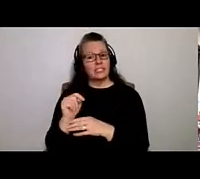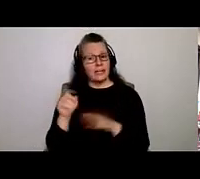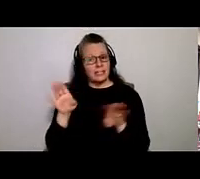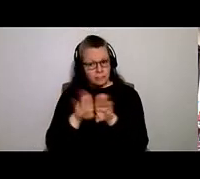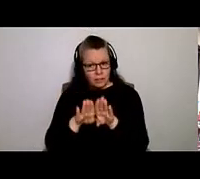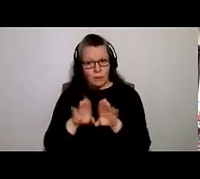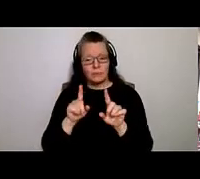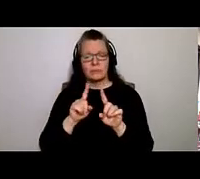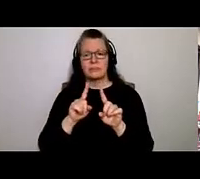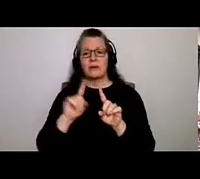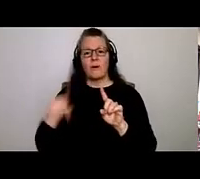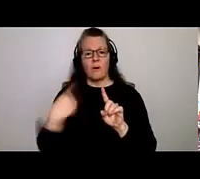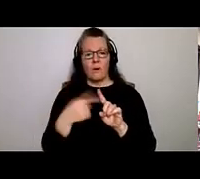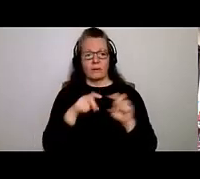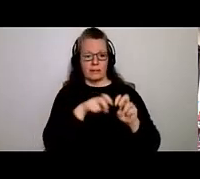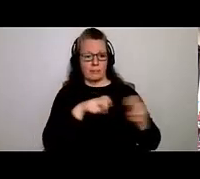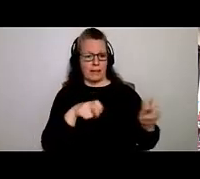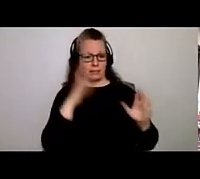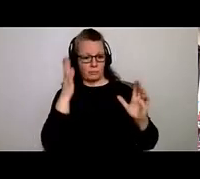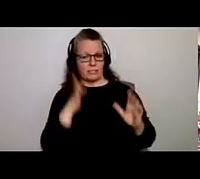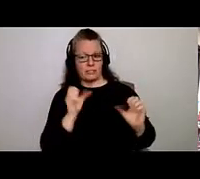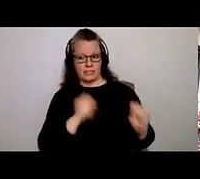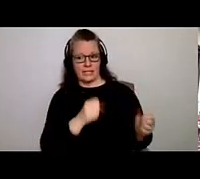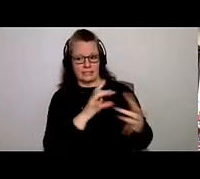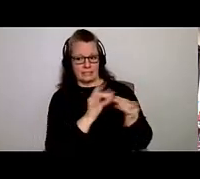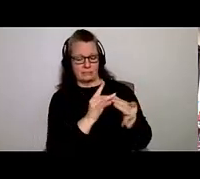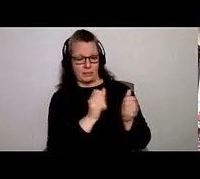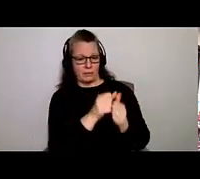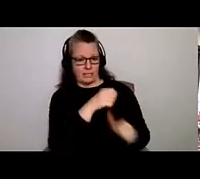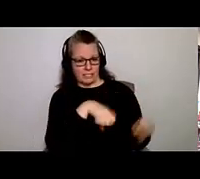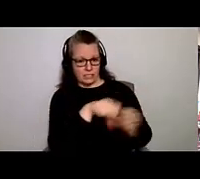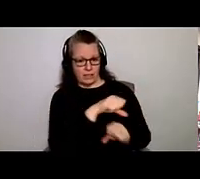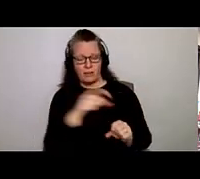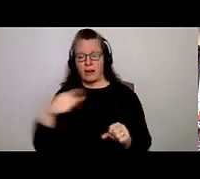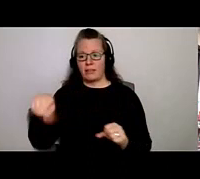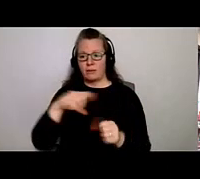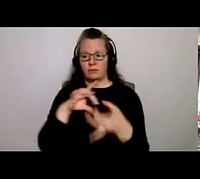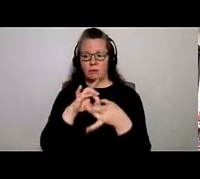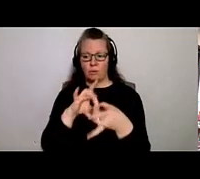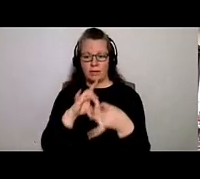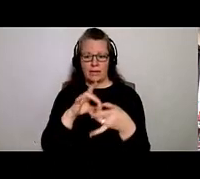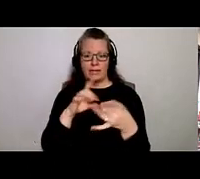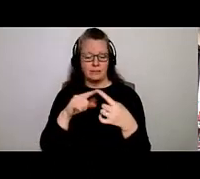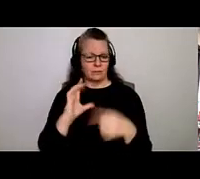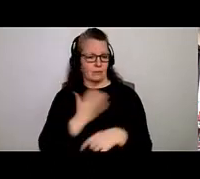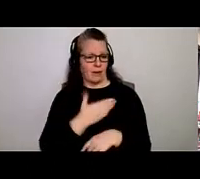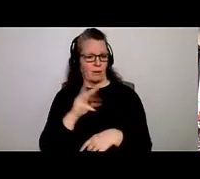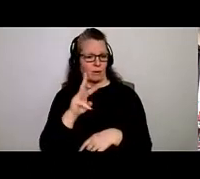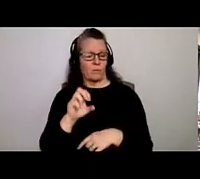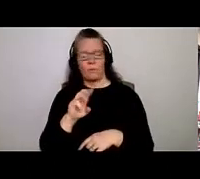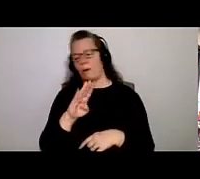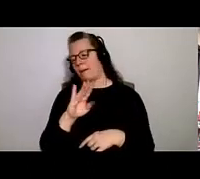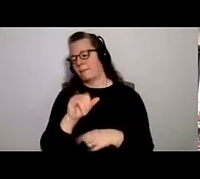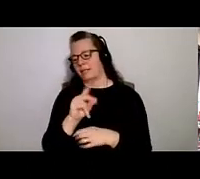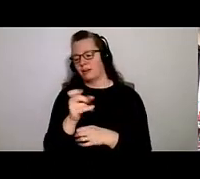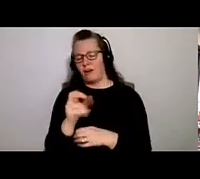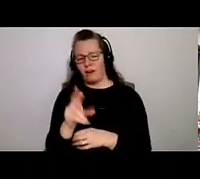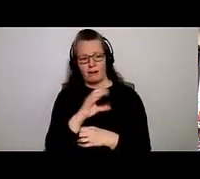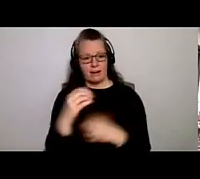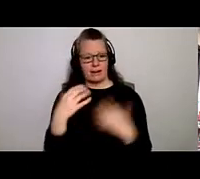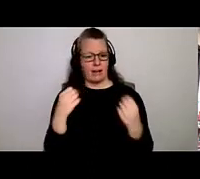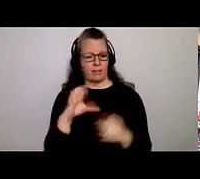the panelists and the presenters can speak with each other and those who are coordinating our webinar and our Health Cabinet Summit today.